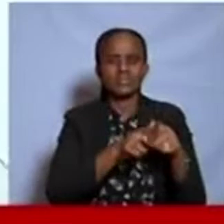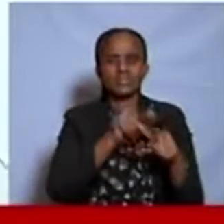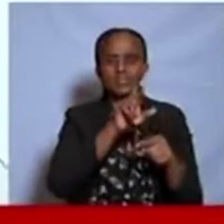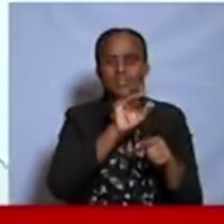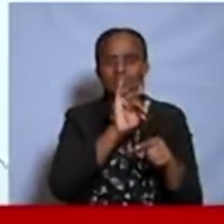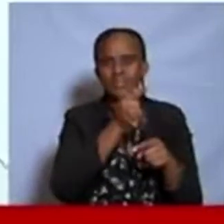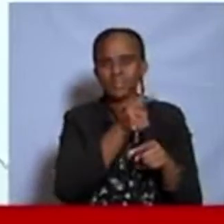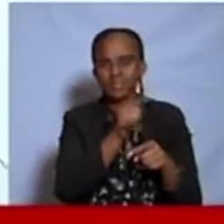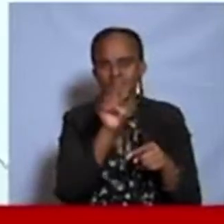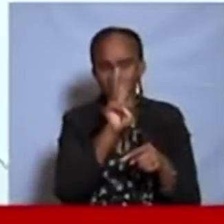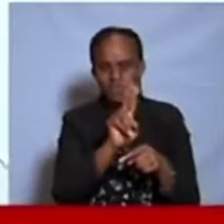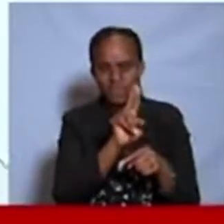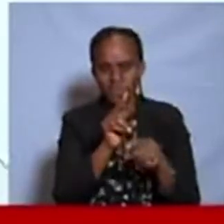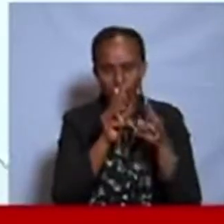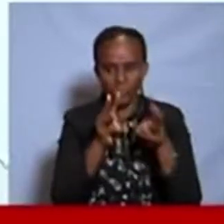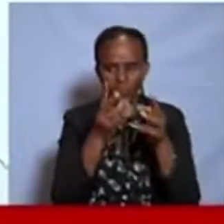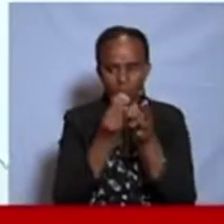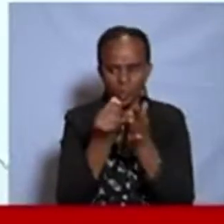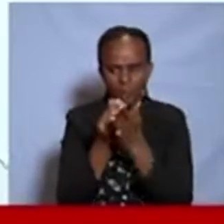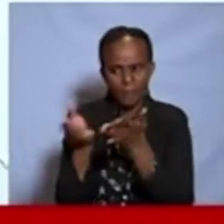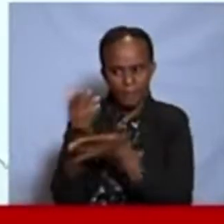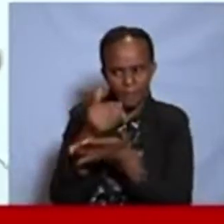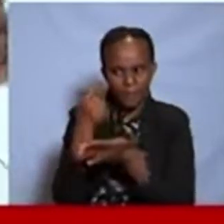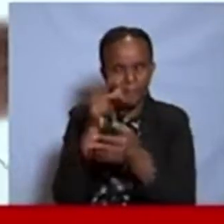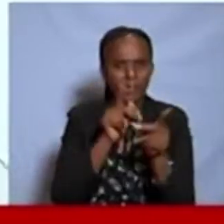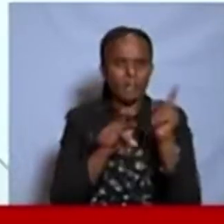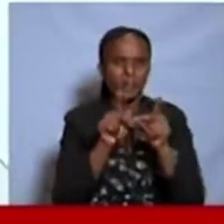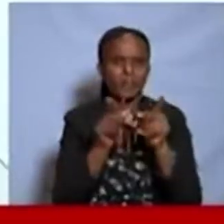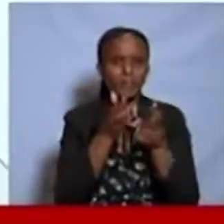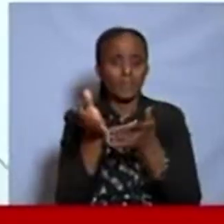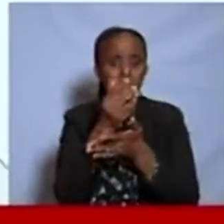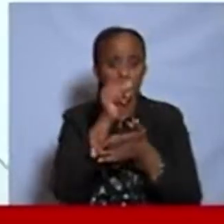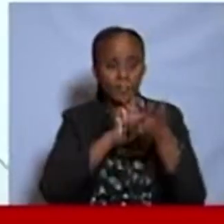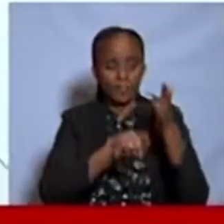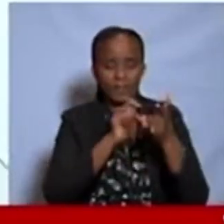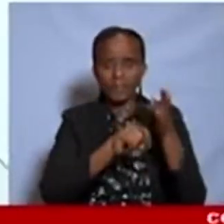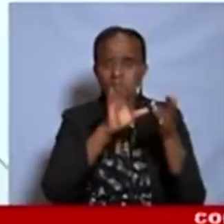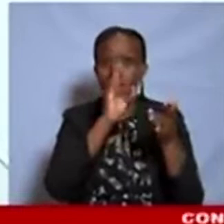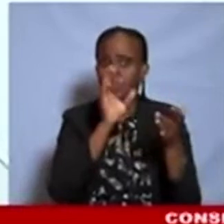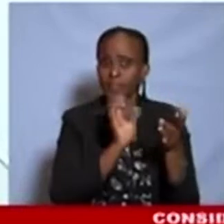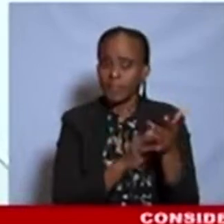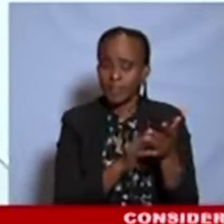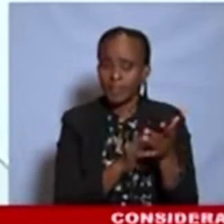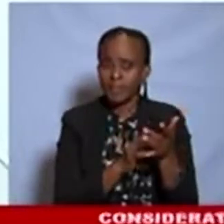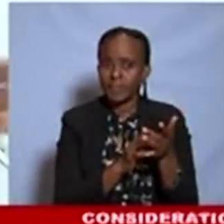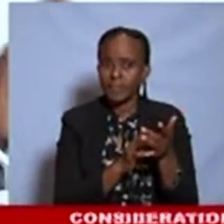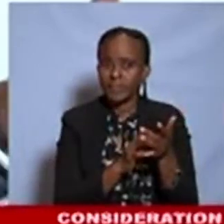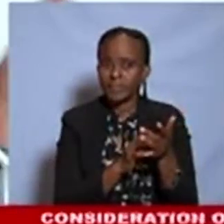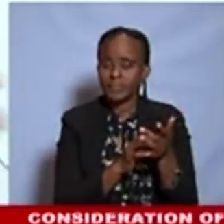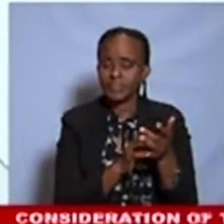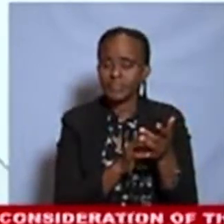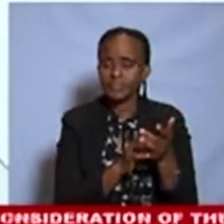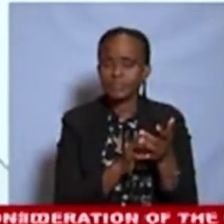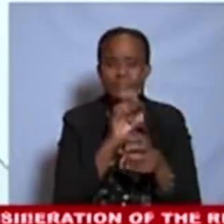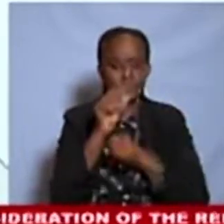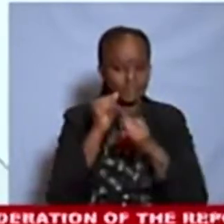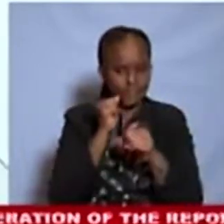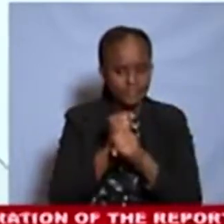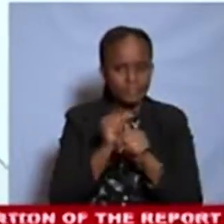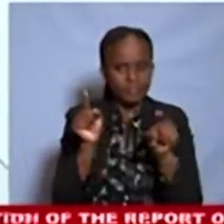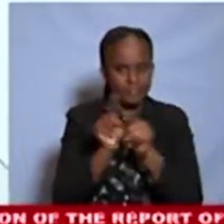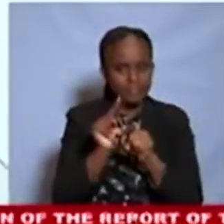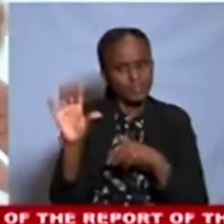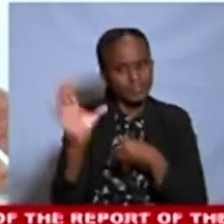is the way you use it. Money you collect from the people. You collect tax 7,000 for the whole year. It's not